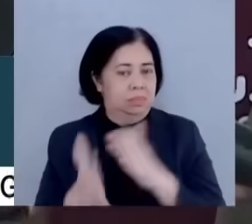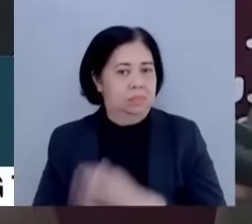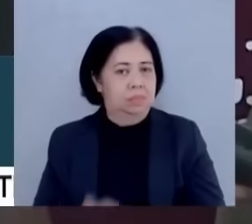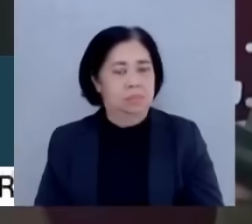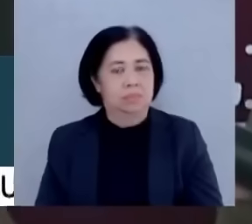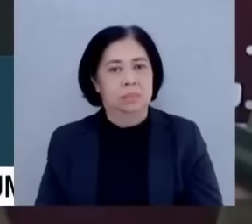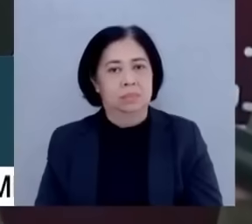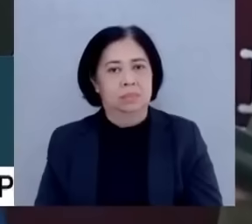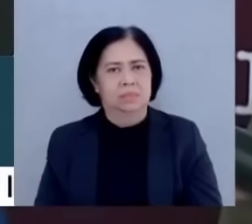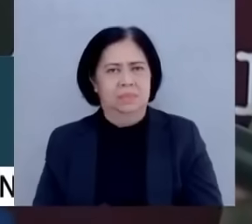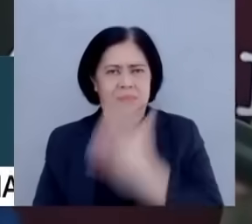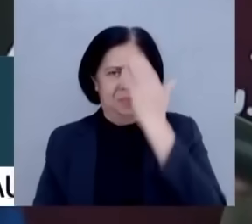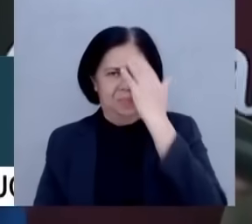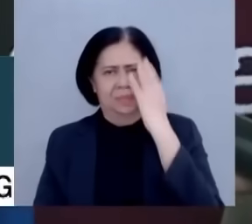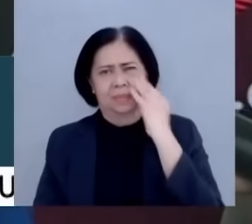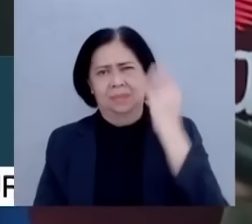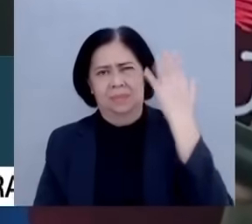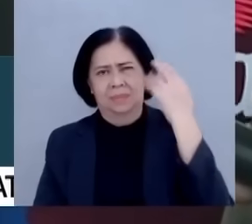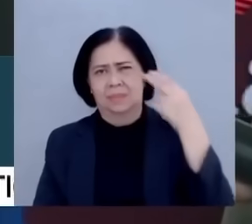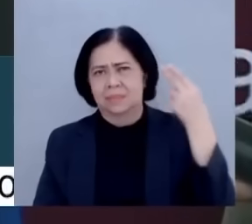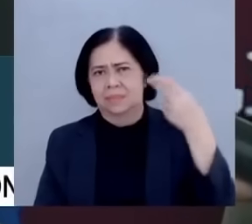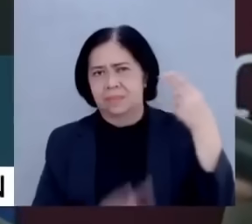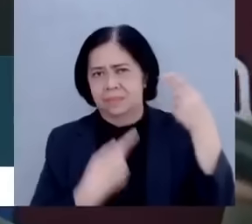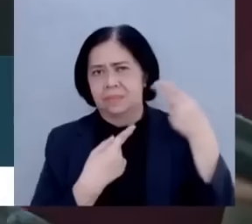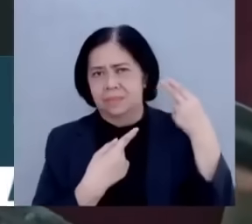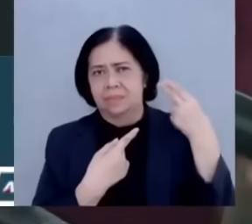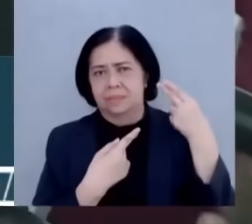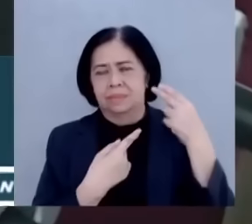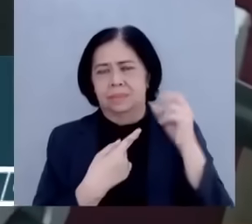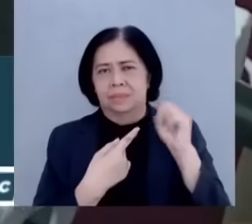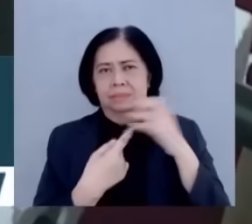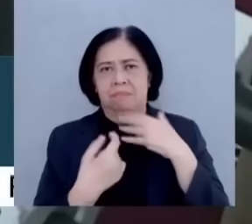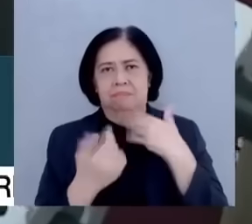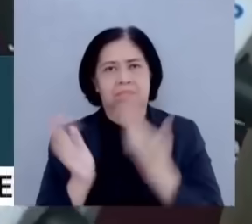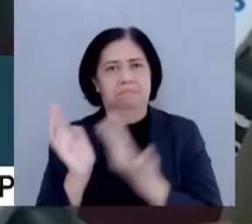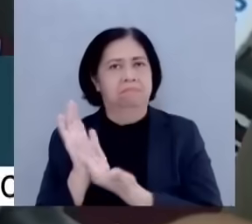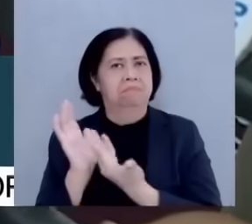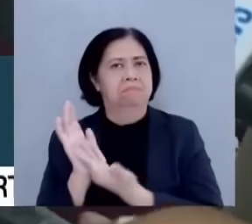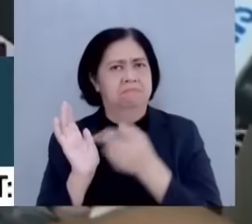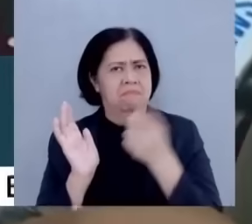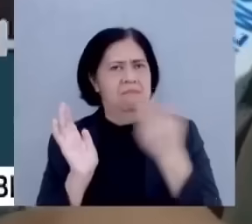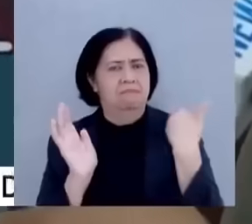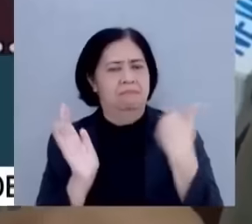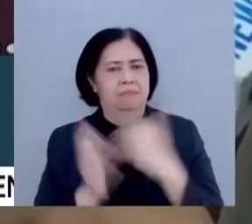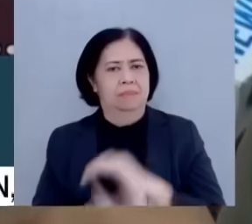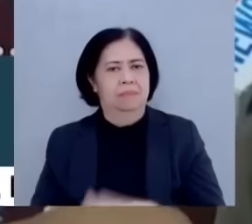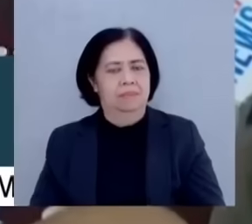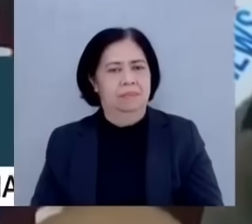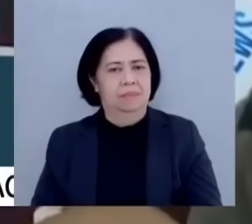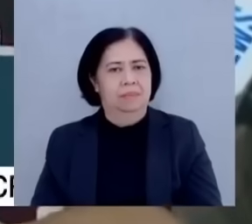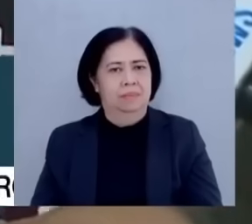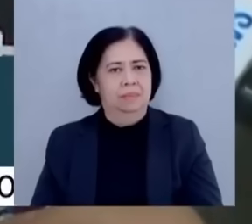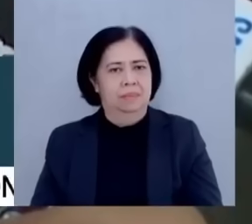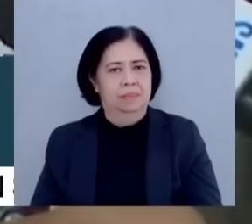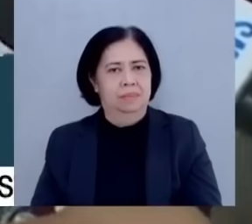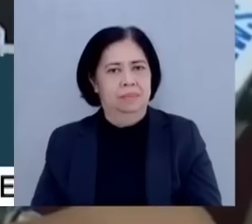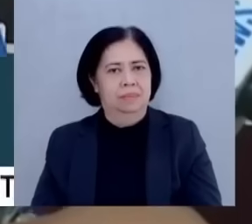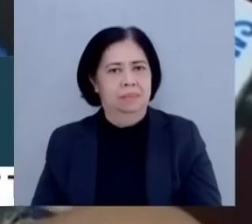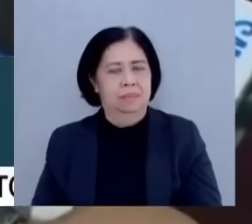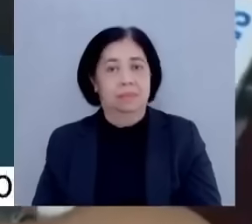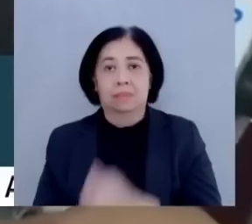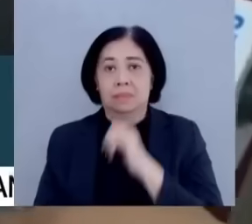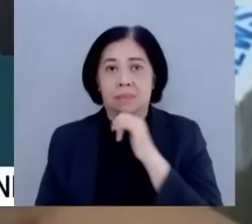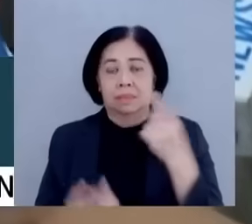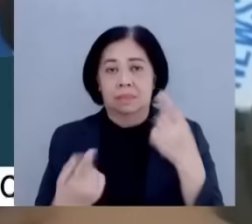We already saw that in history. So that is my proof. Pero ang hindi lang po nagawa